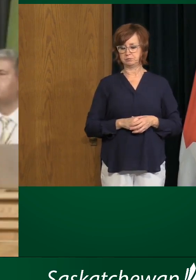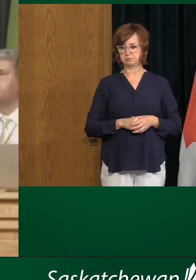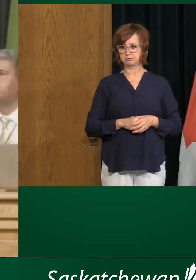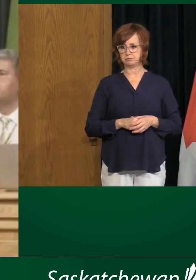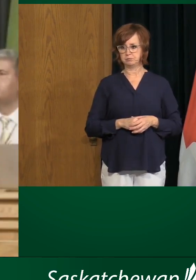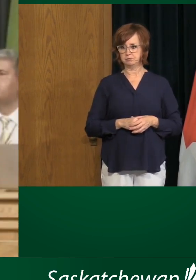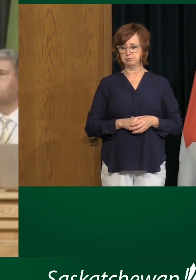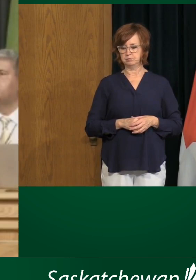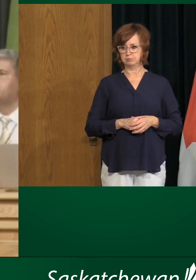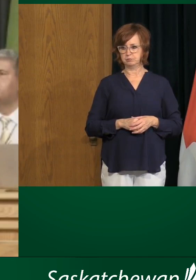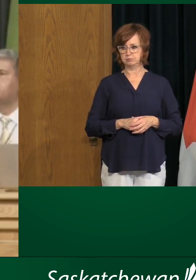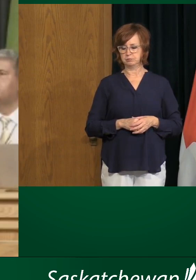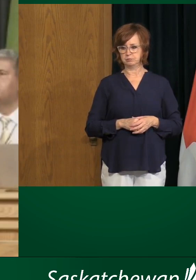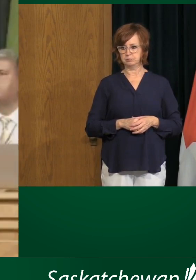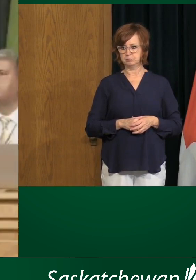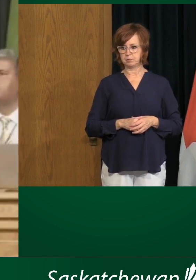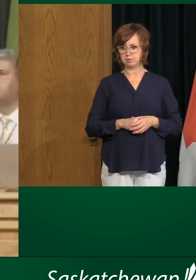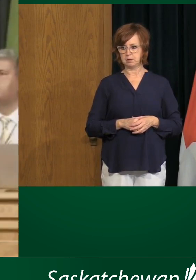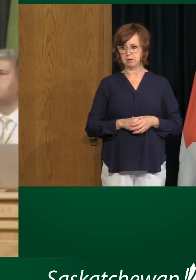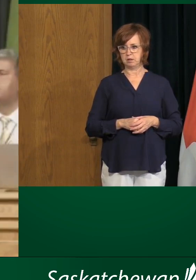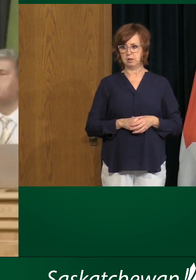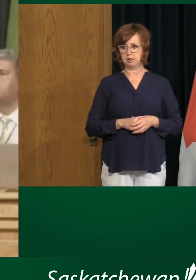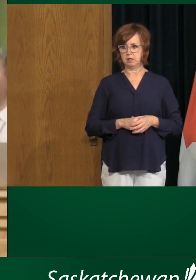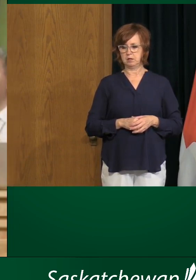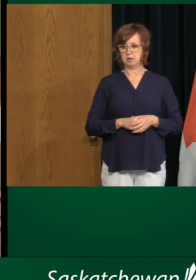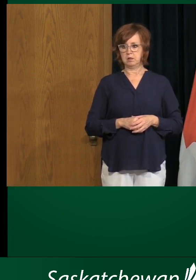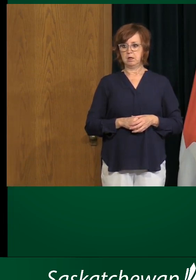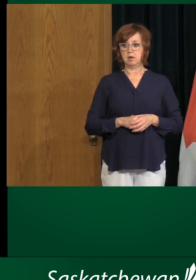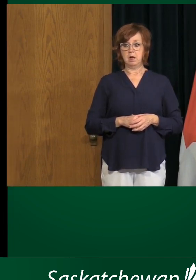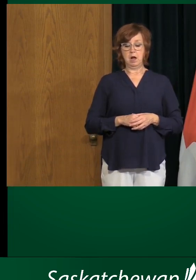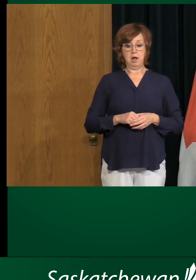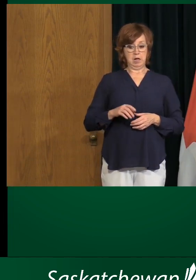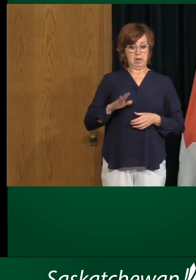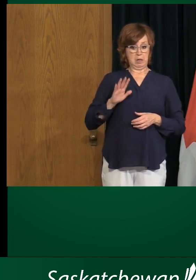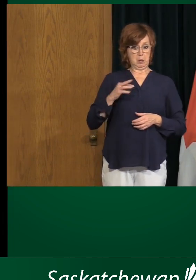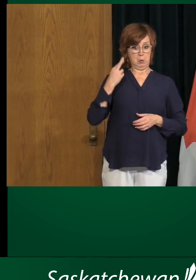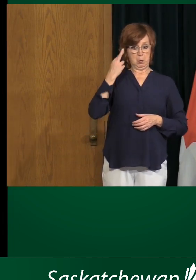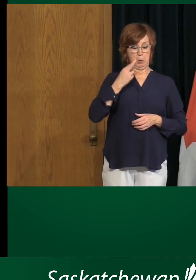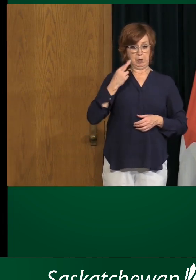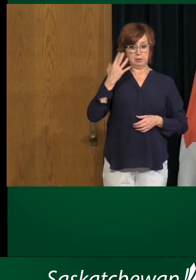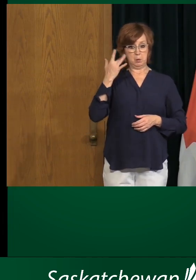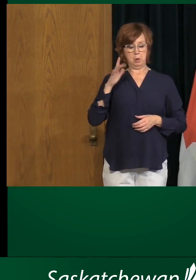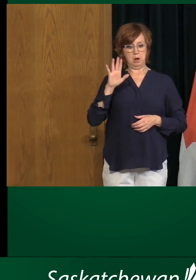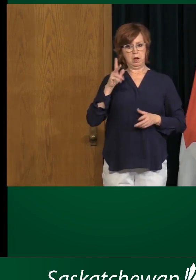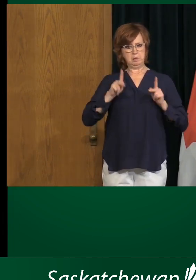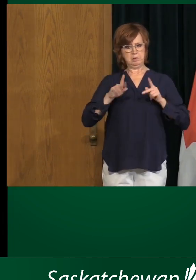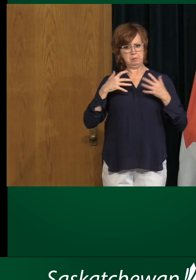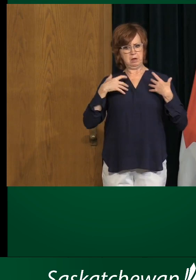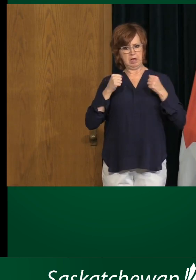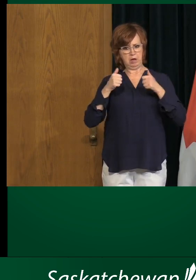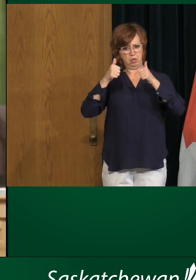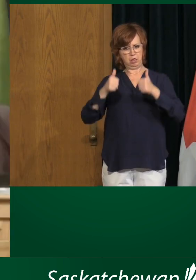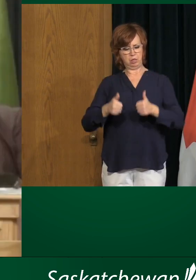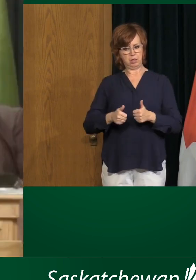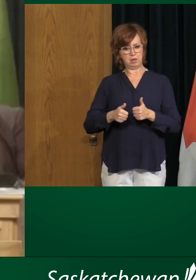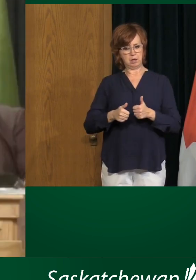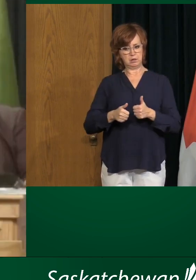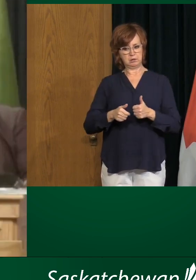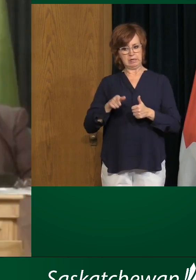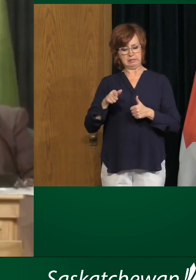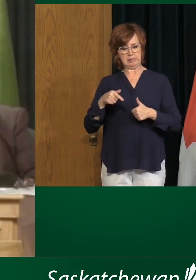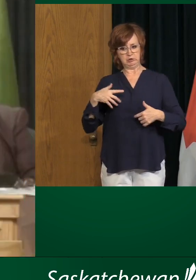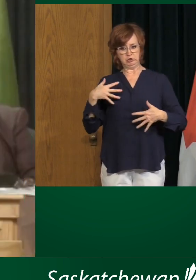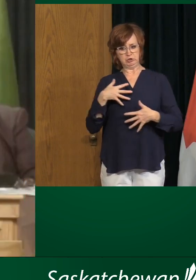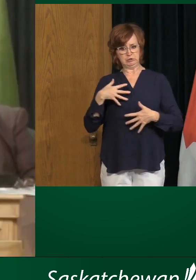more a result of people choosing to stay away from health services because of concerns over COVID-19. But have you